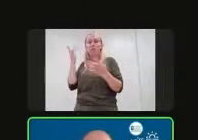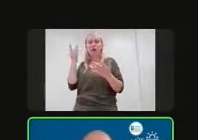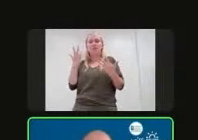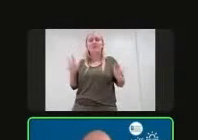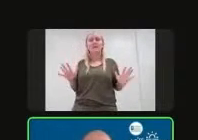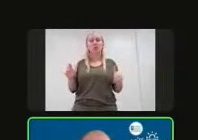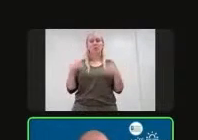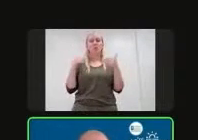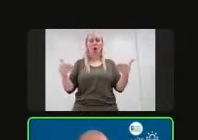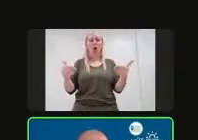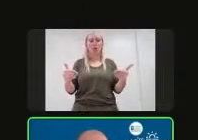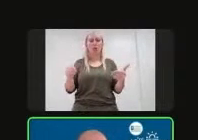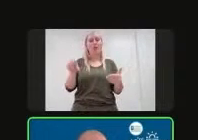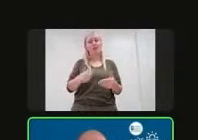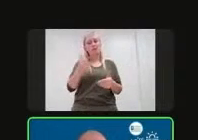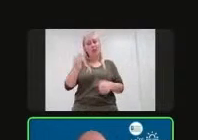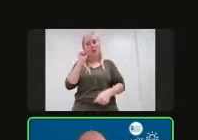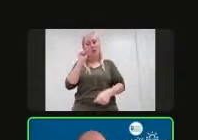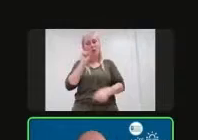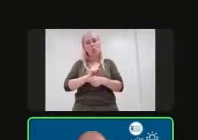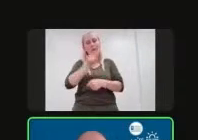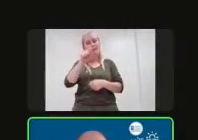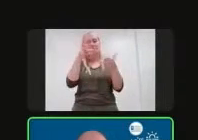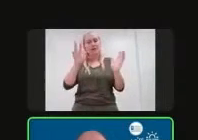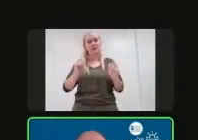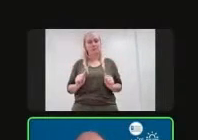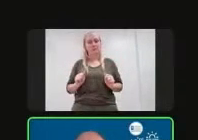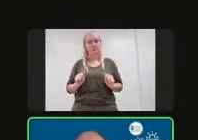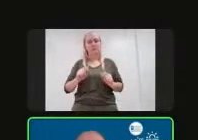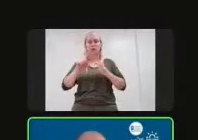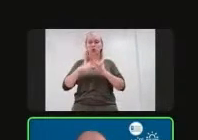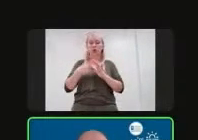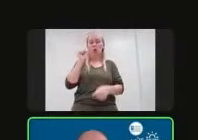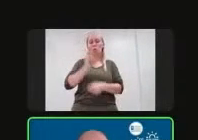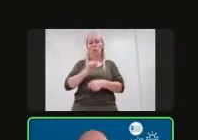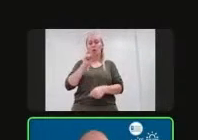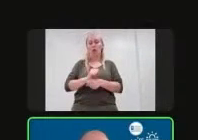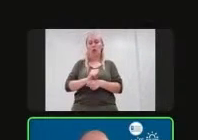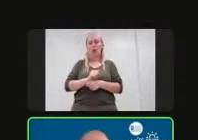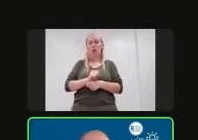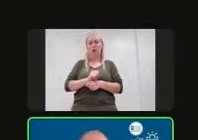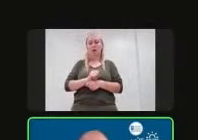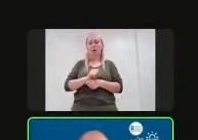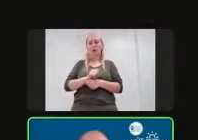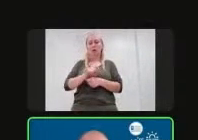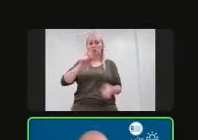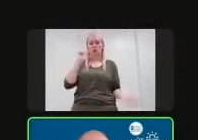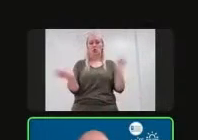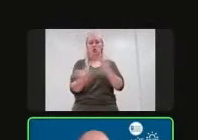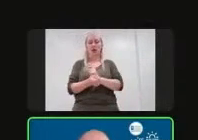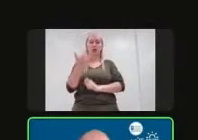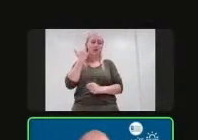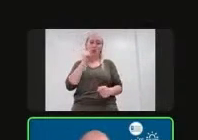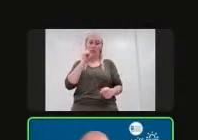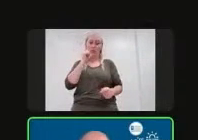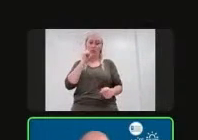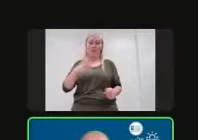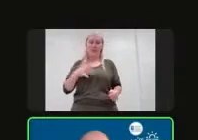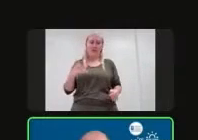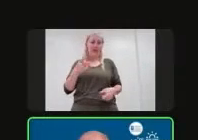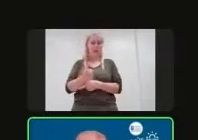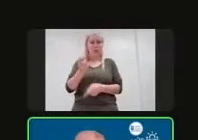on, because there's other board work to be done. Start working to overturn that previous decision if you don't feel it was